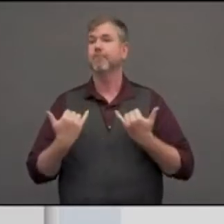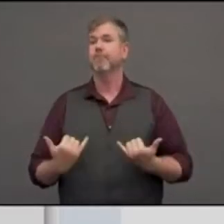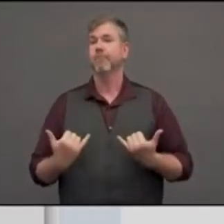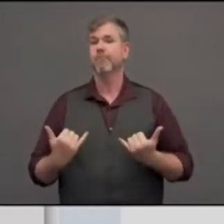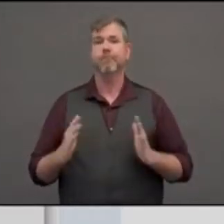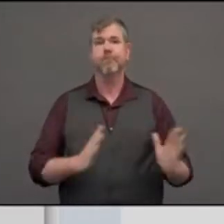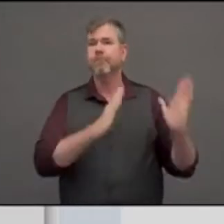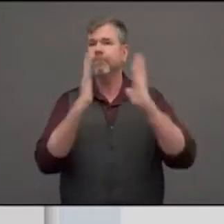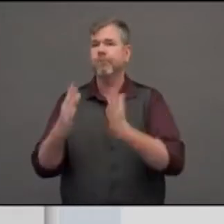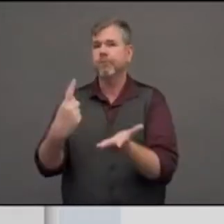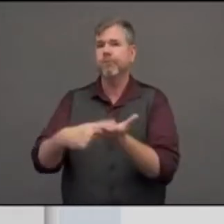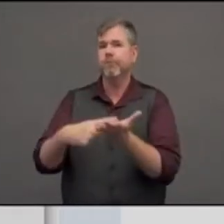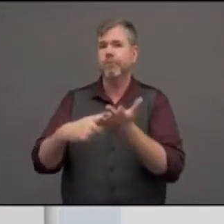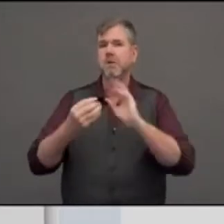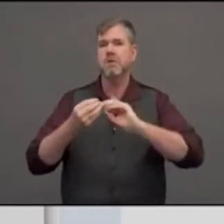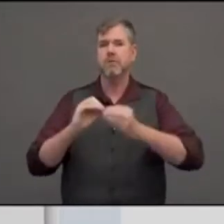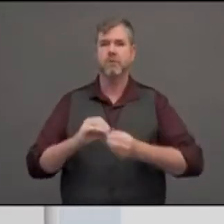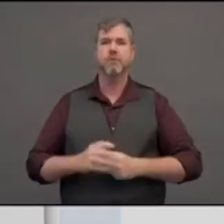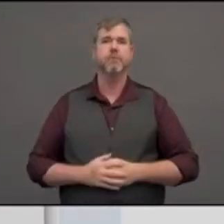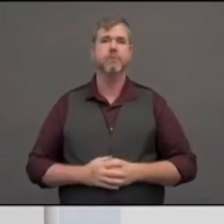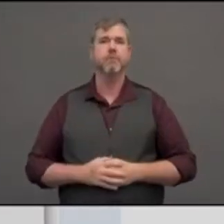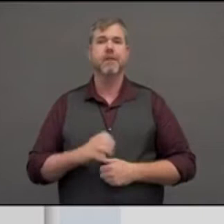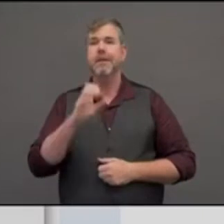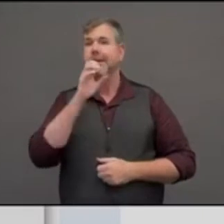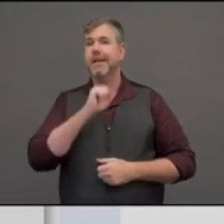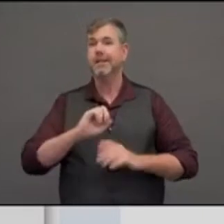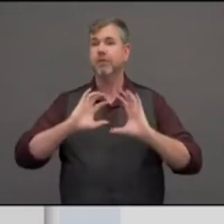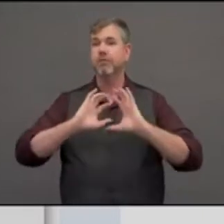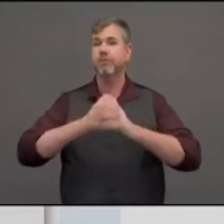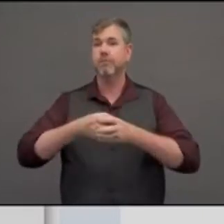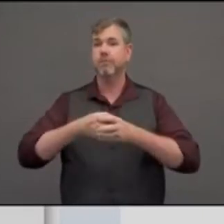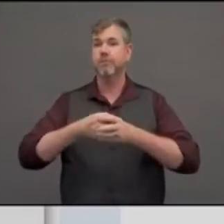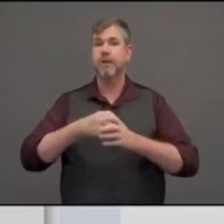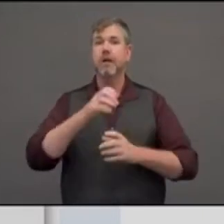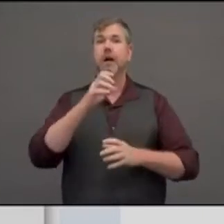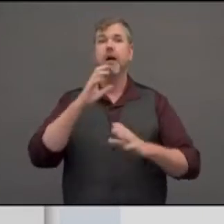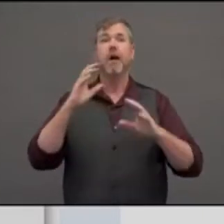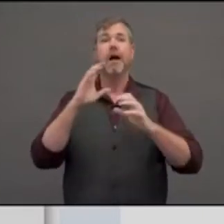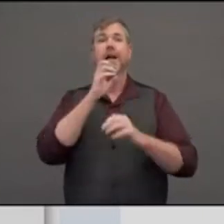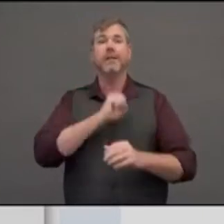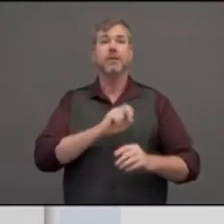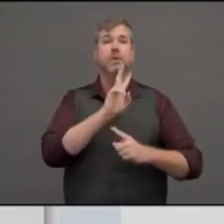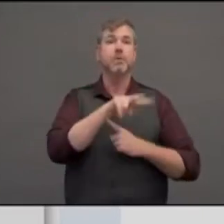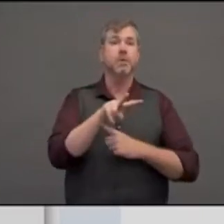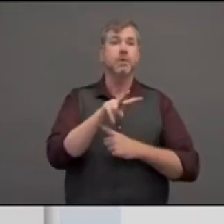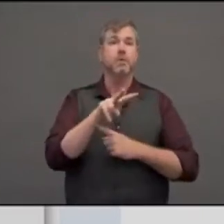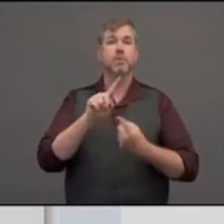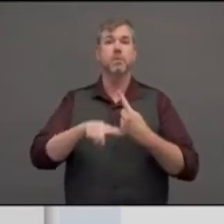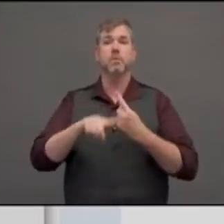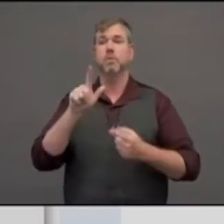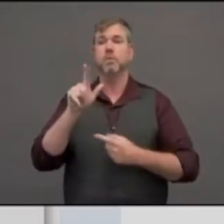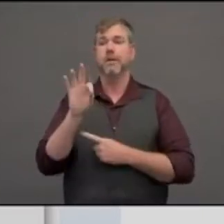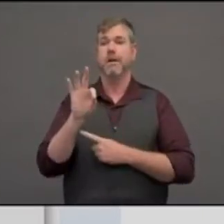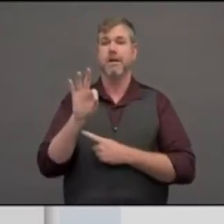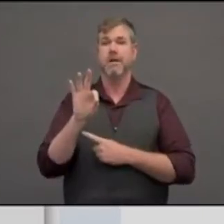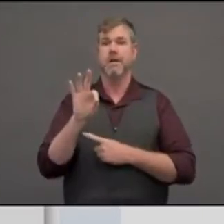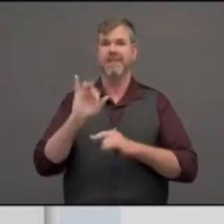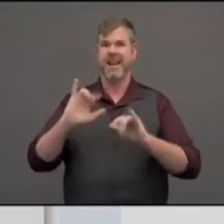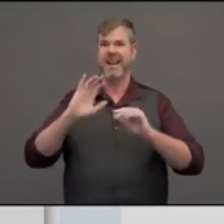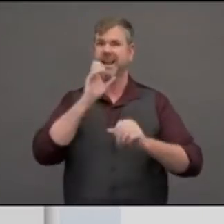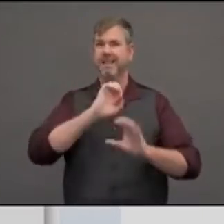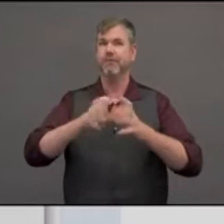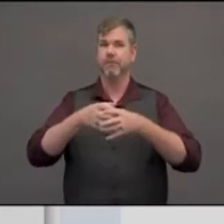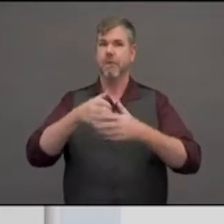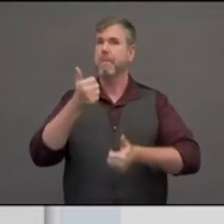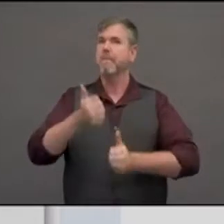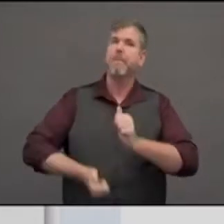surge with the age groups for 20 to 29. That's the largest move we've seen. Also with 19